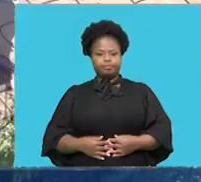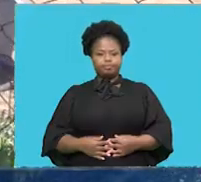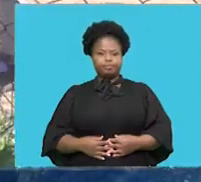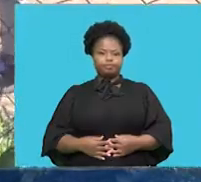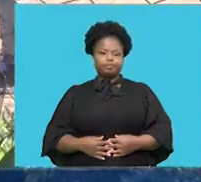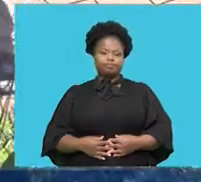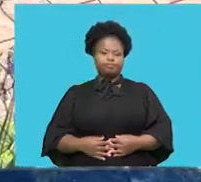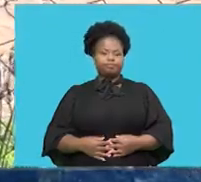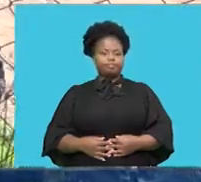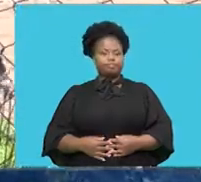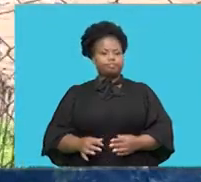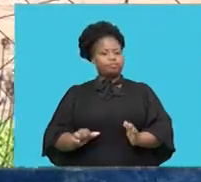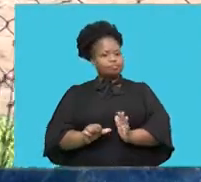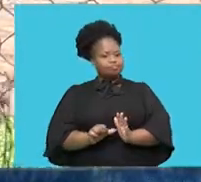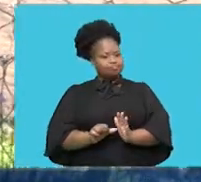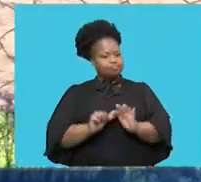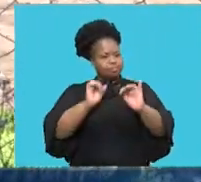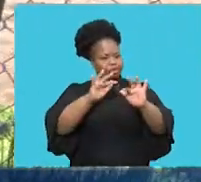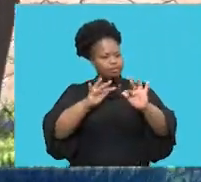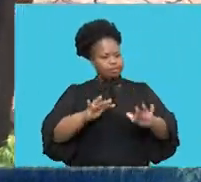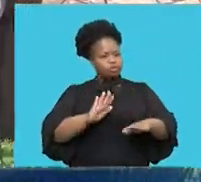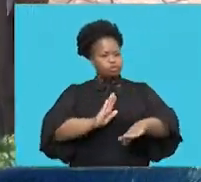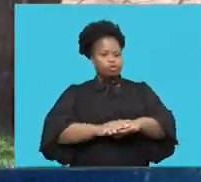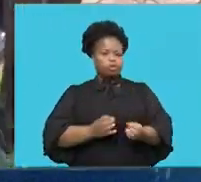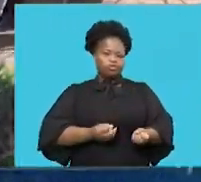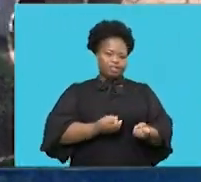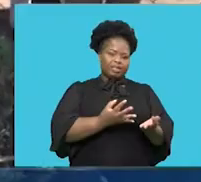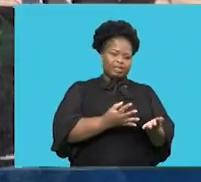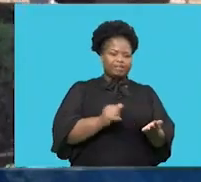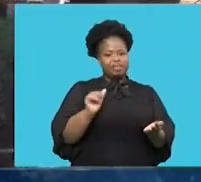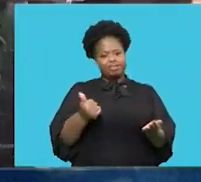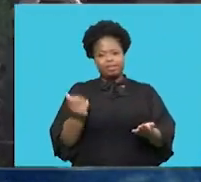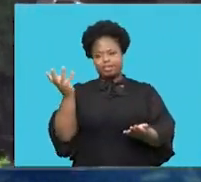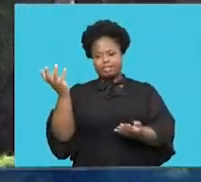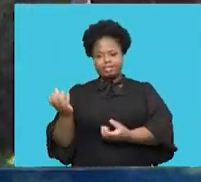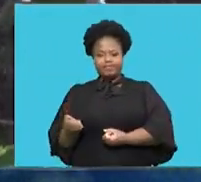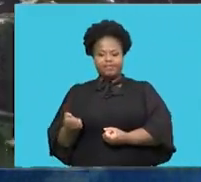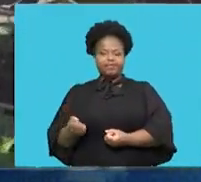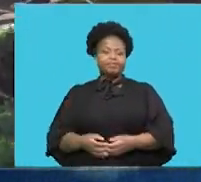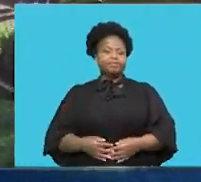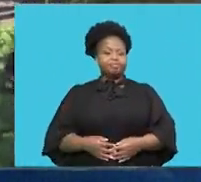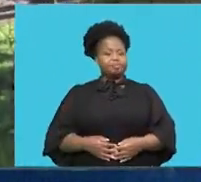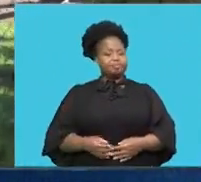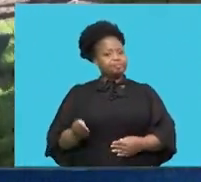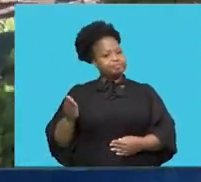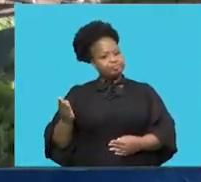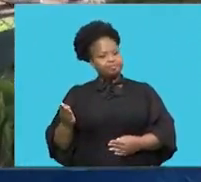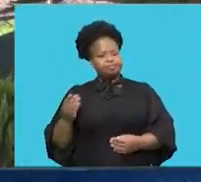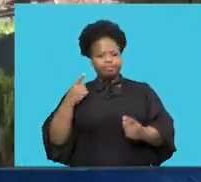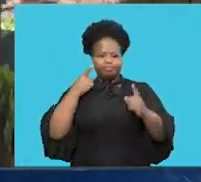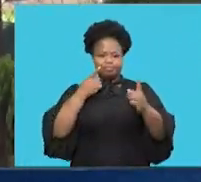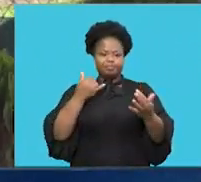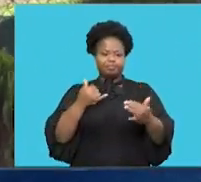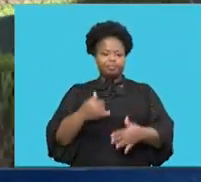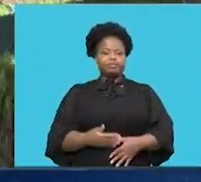Letsoho le fanang le hlohono lo fetse ho feta letsoho le amohelang. Ona ke moelelo o